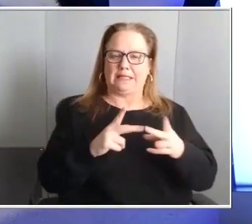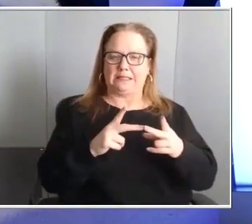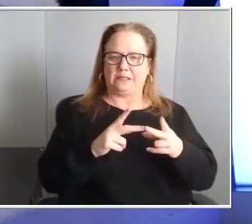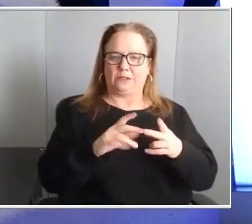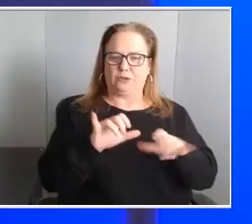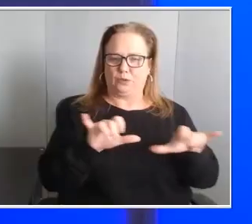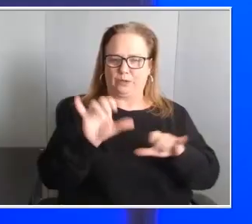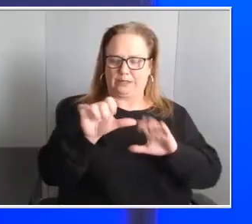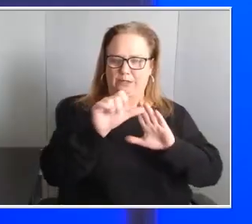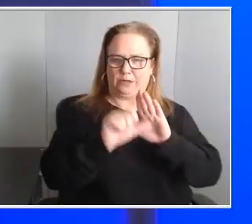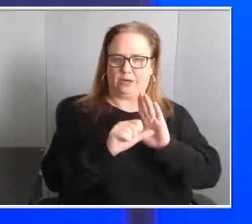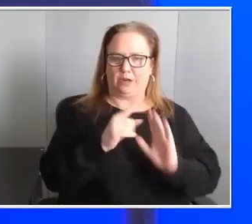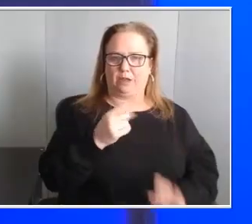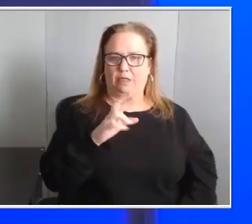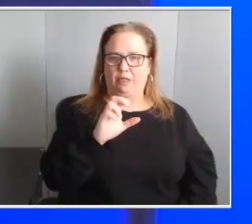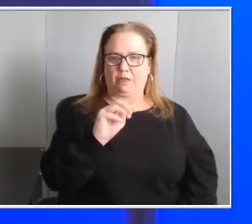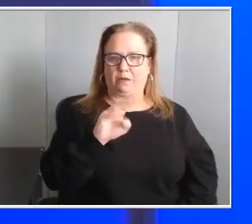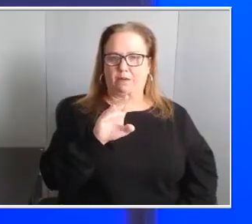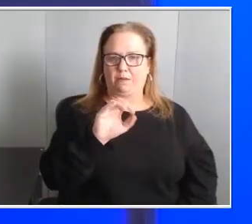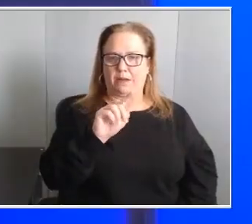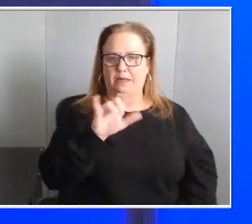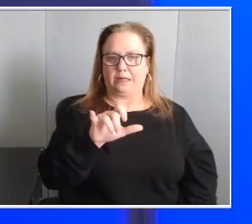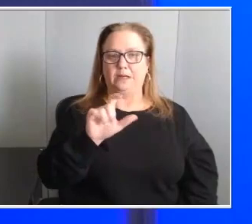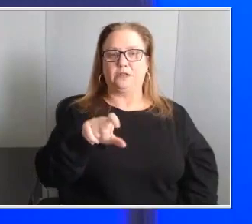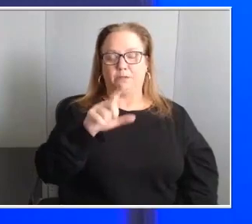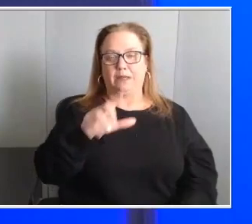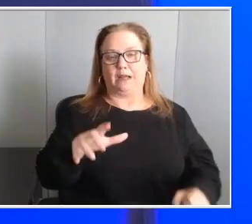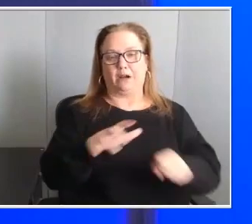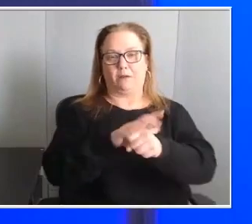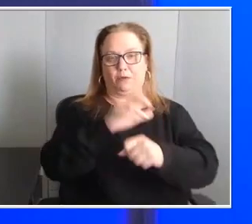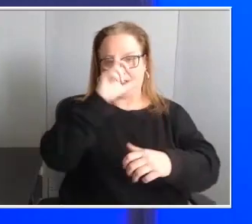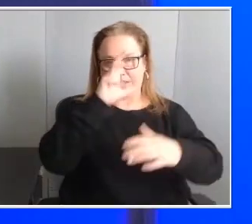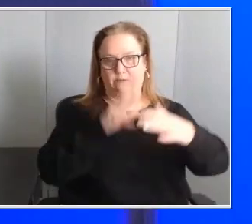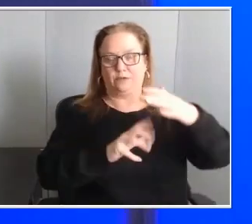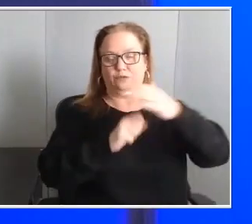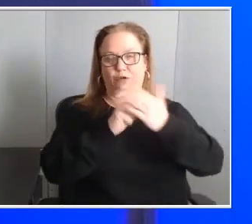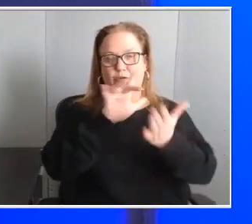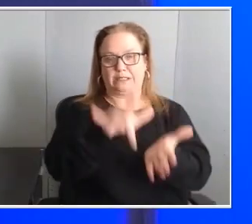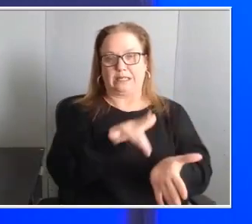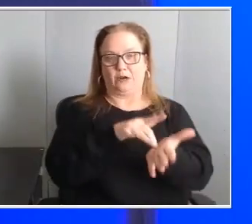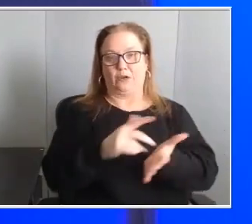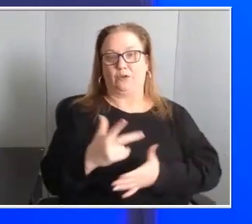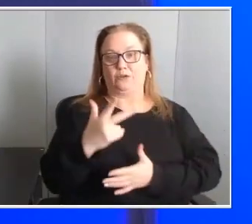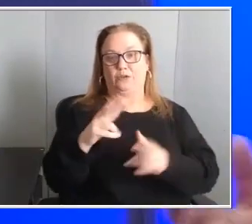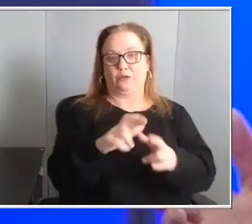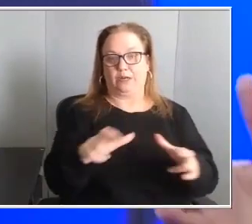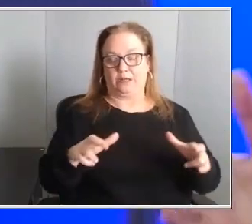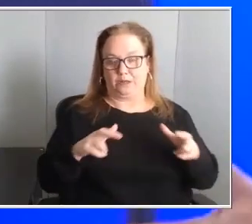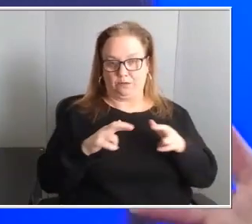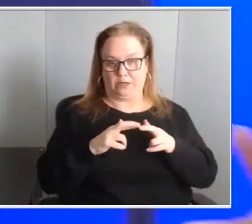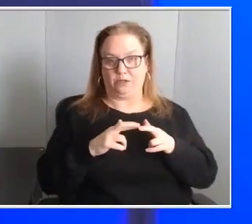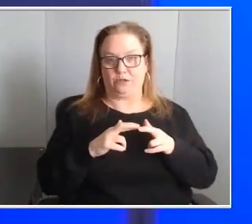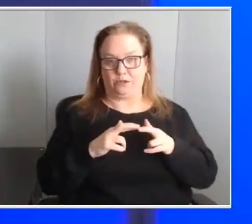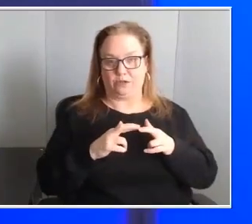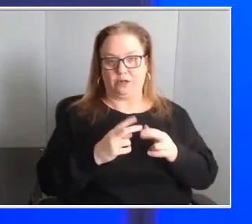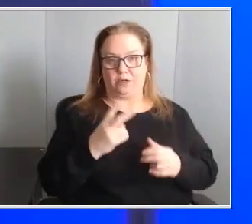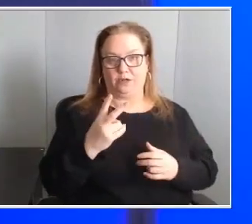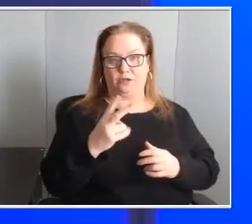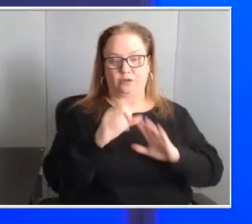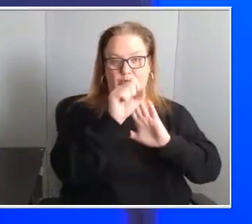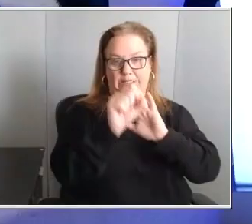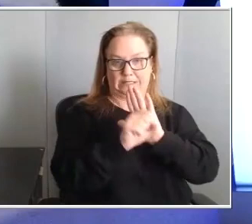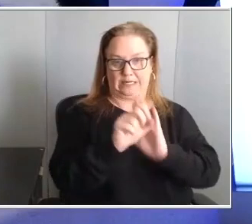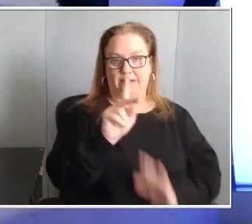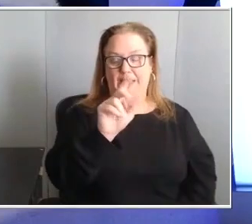Well, a thrombectomy should be done at a comprehensive stroke center, and there's 3 in the region. and there's 2 in the state of Kansas.